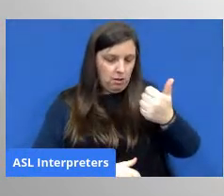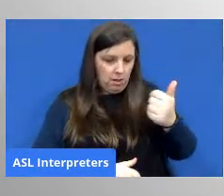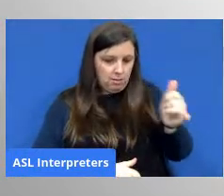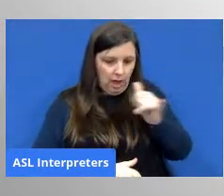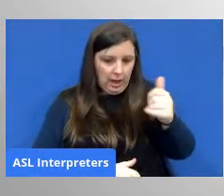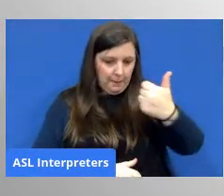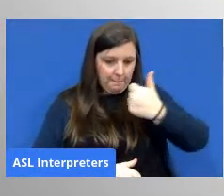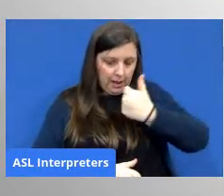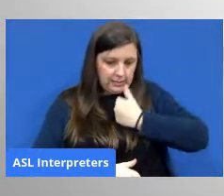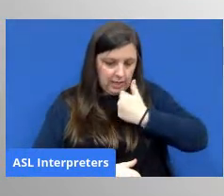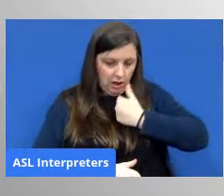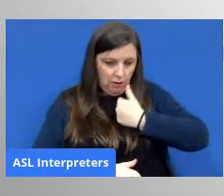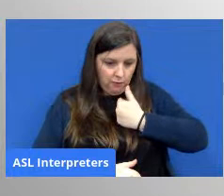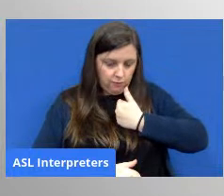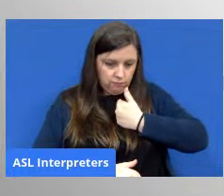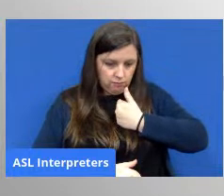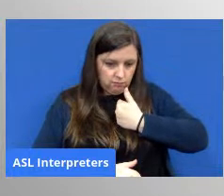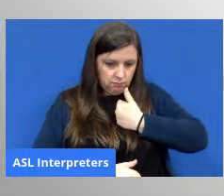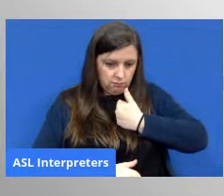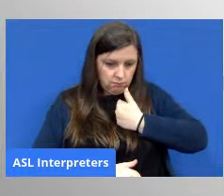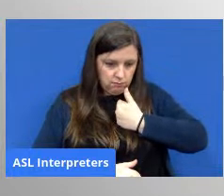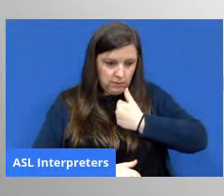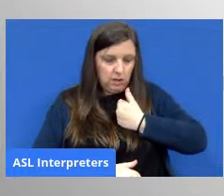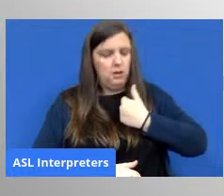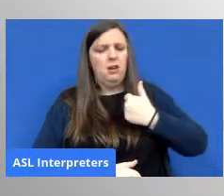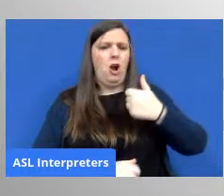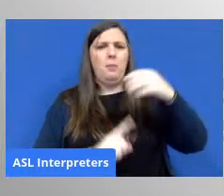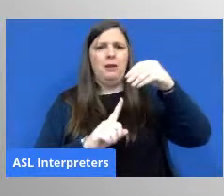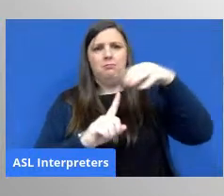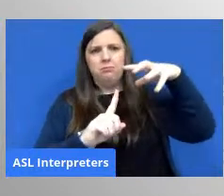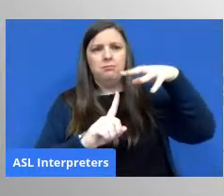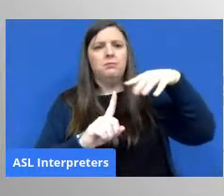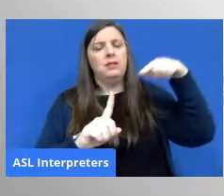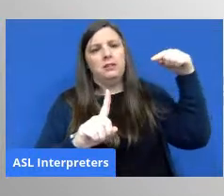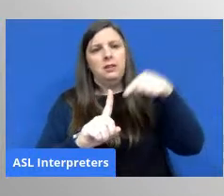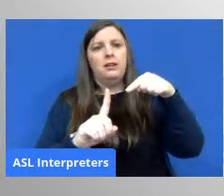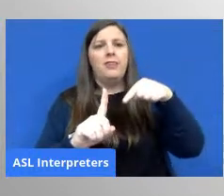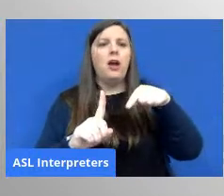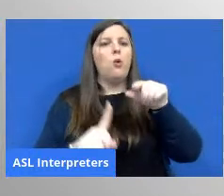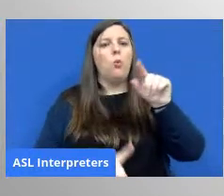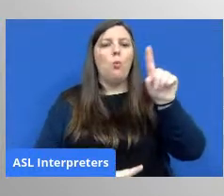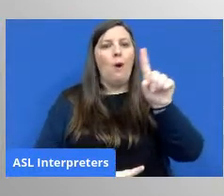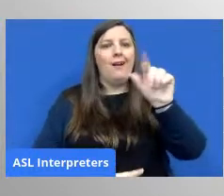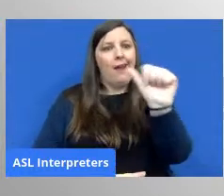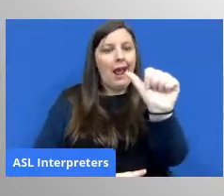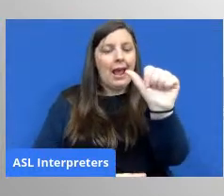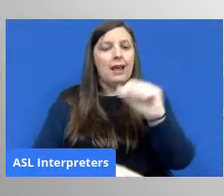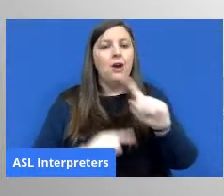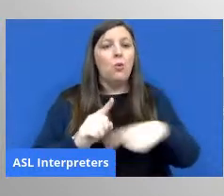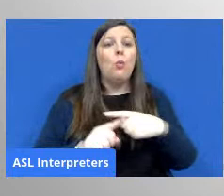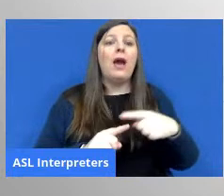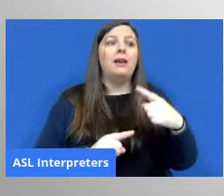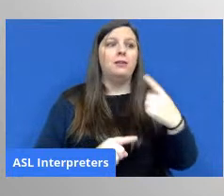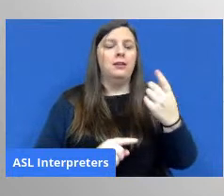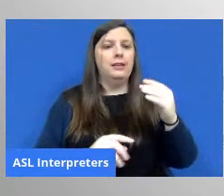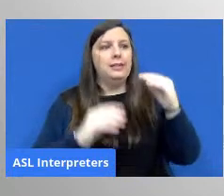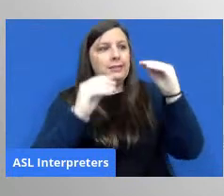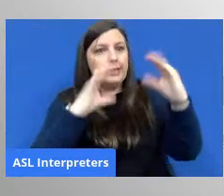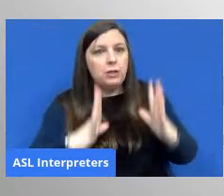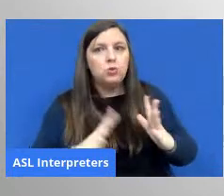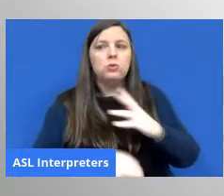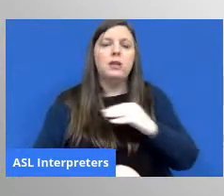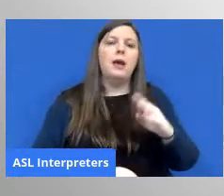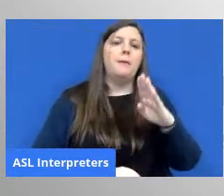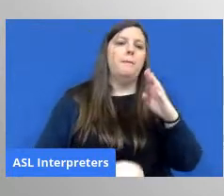being highlighted 1A when school teachers who need to be vaccinated, and bus drivers